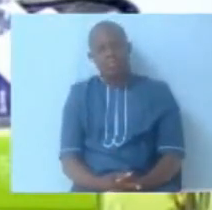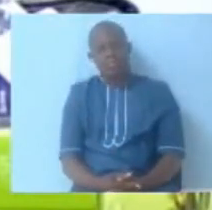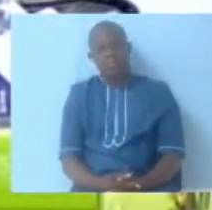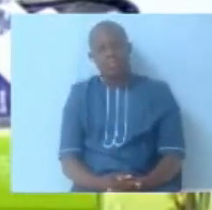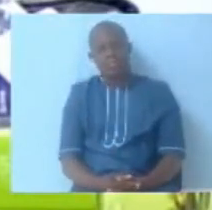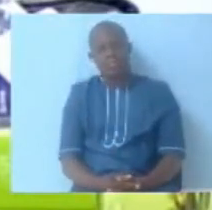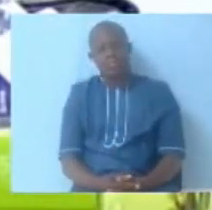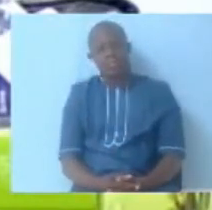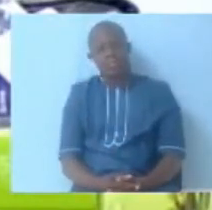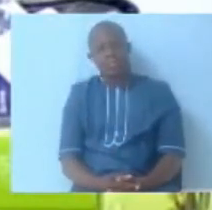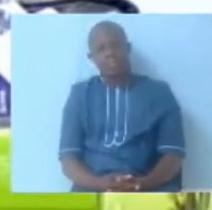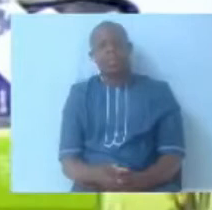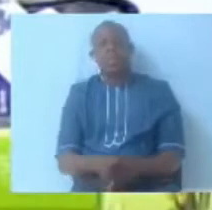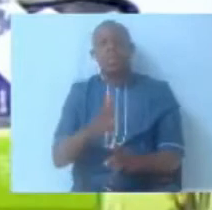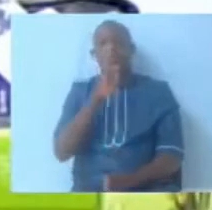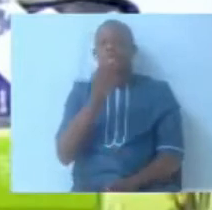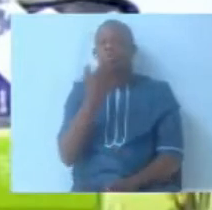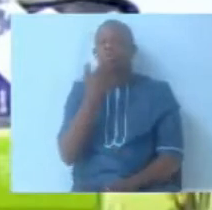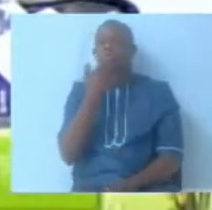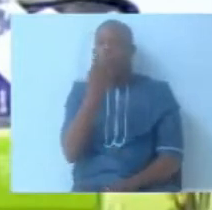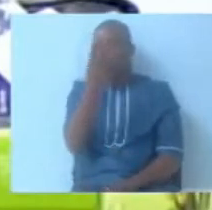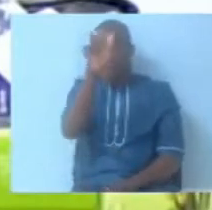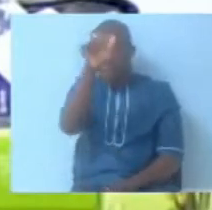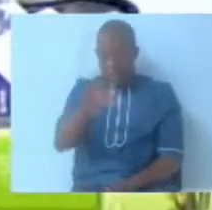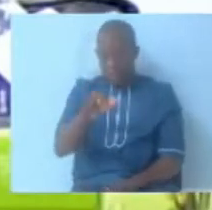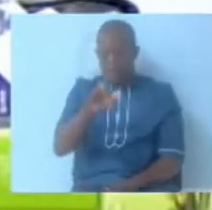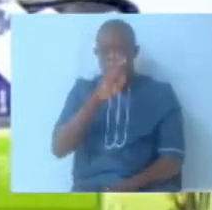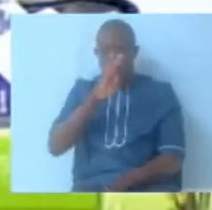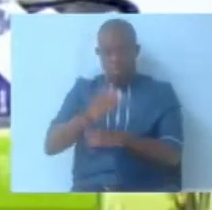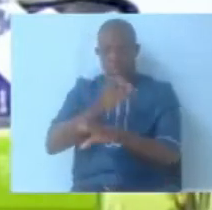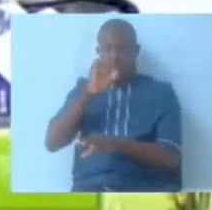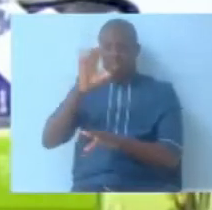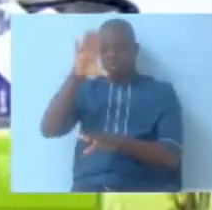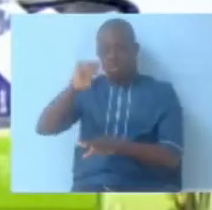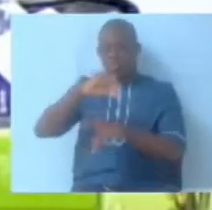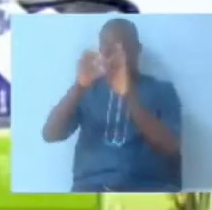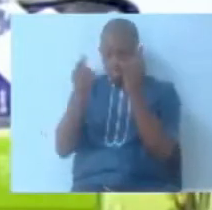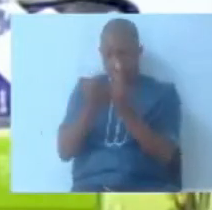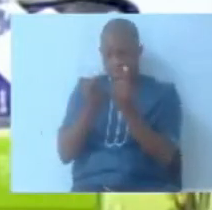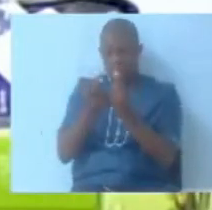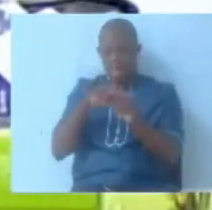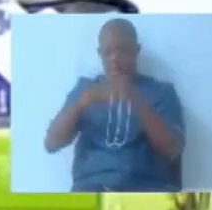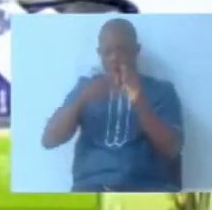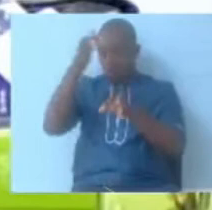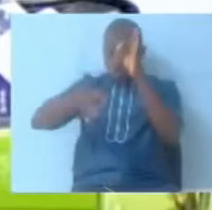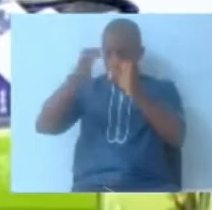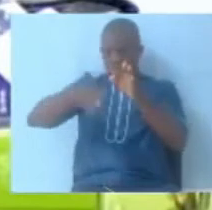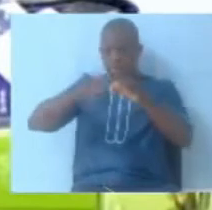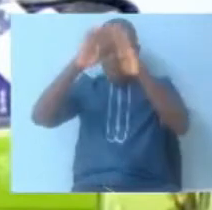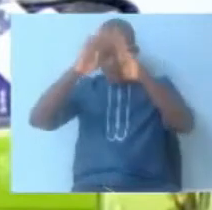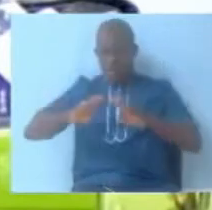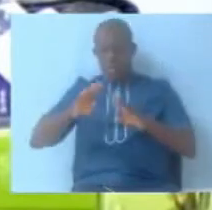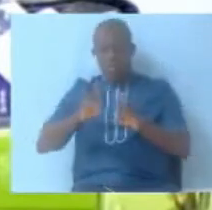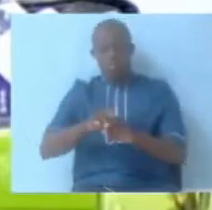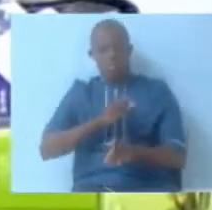who was accused number 1 in this particular case men ya lonka talo motu mirim flote nyinkito kono. She had moral